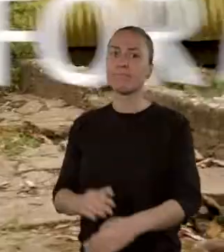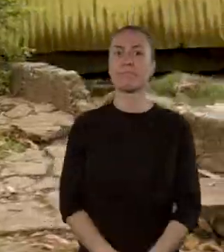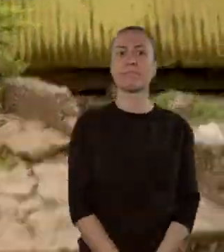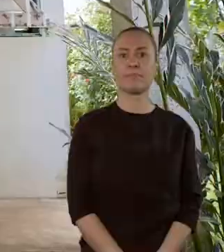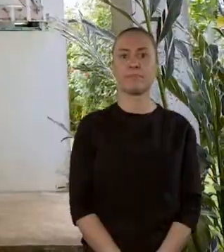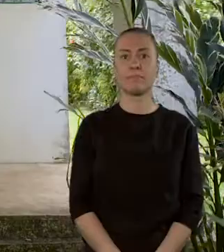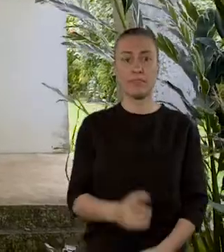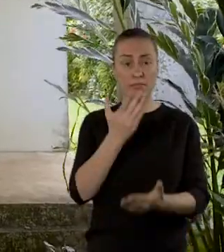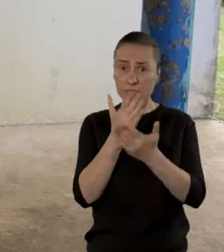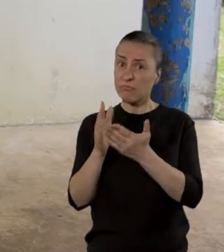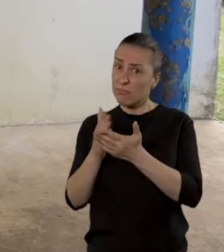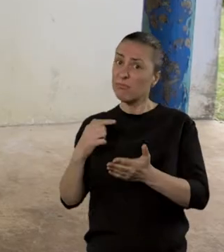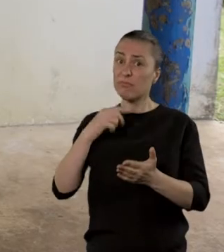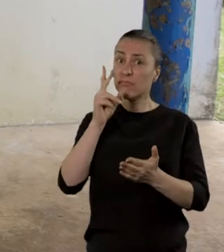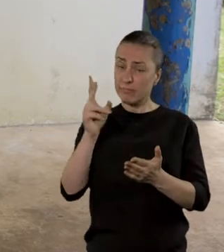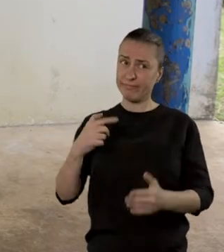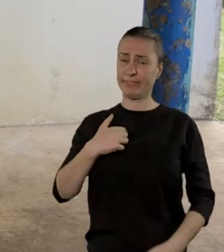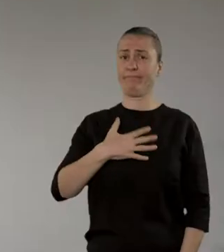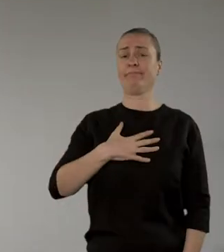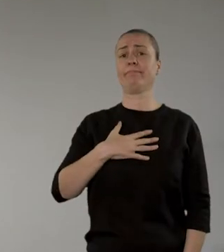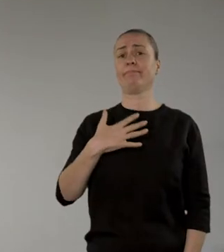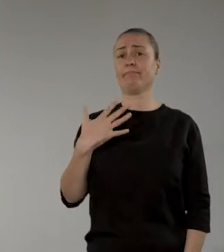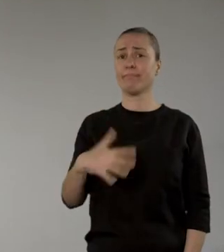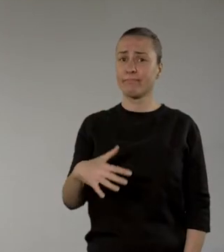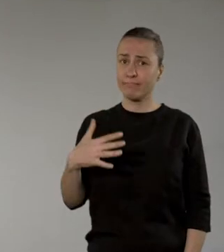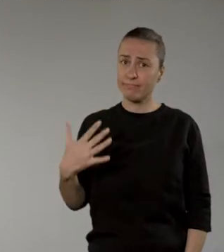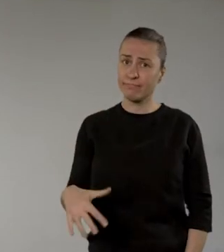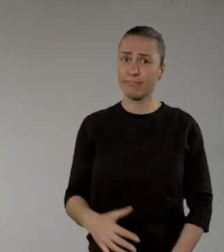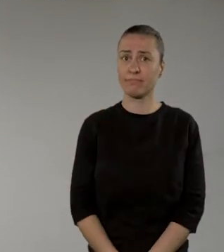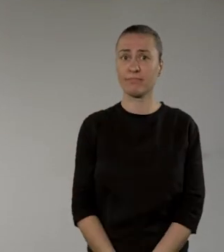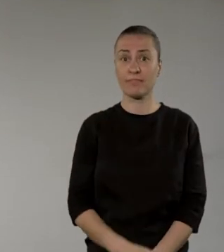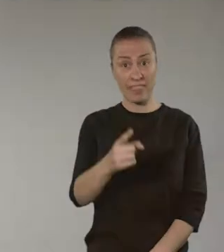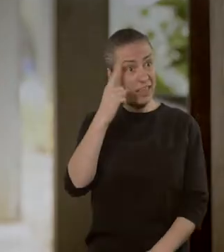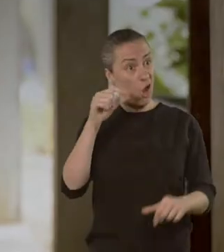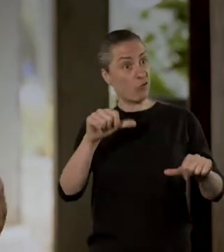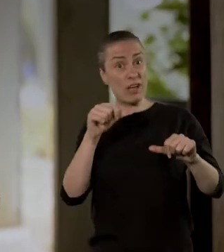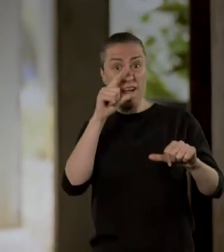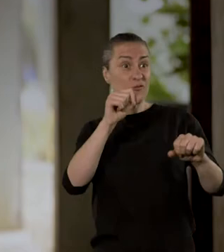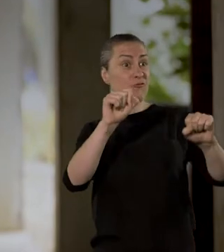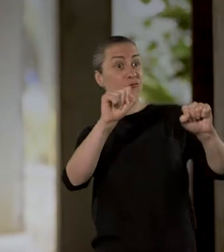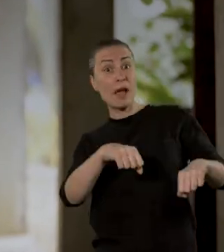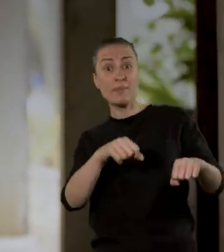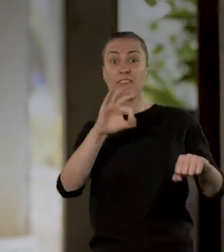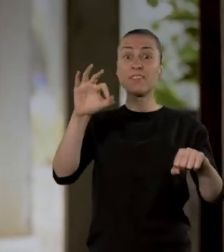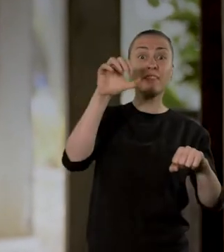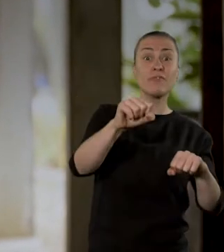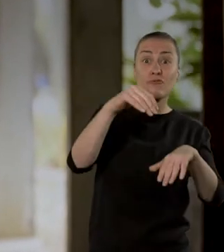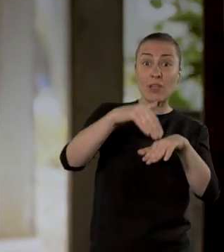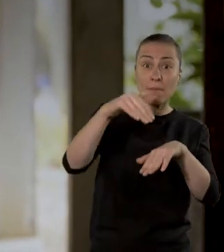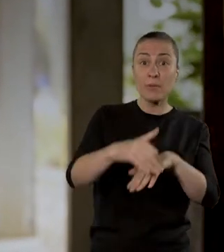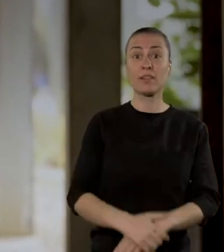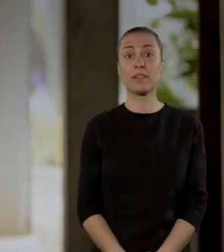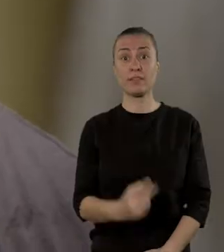me. You know how I'm good, then you know include me inside. How is it okay to commit rape